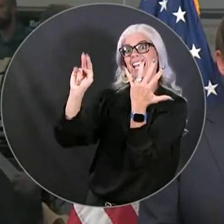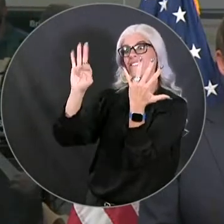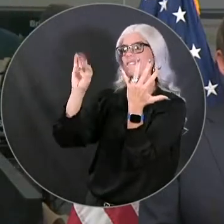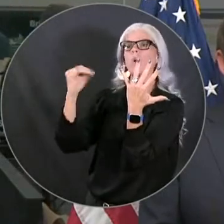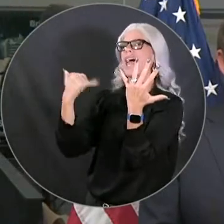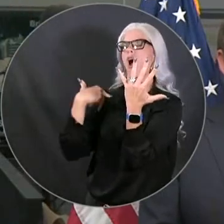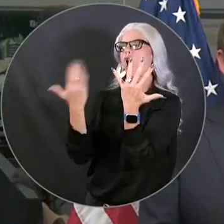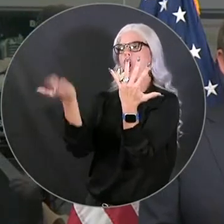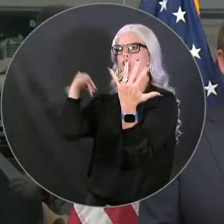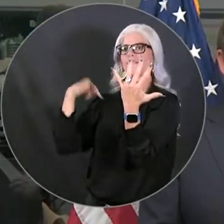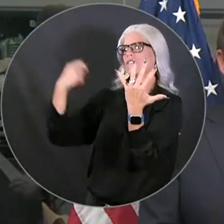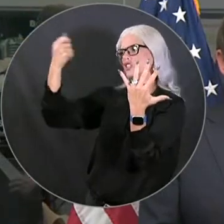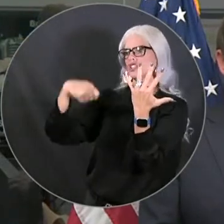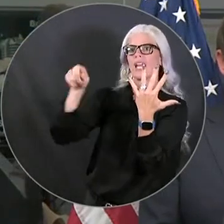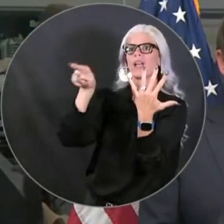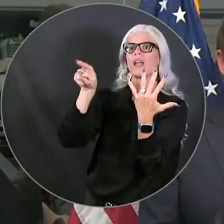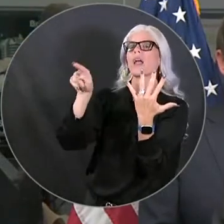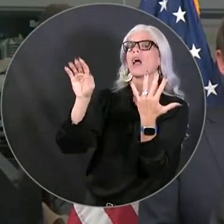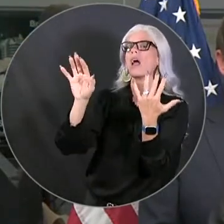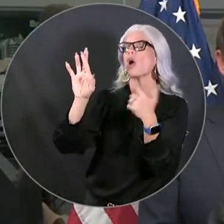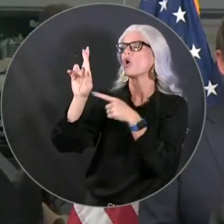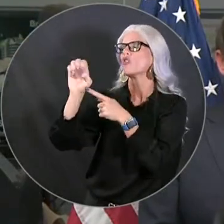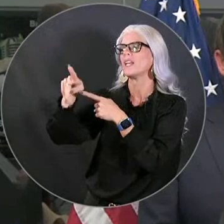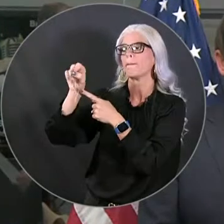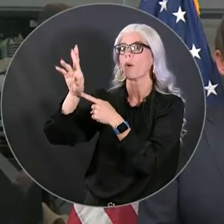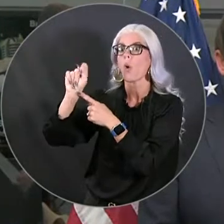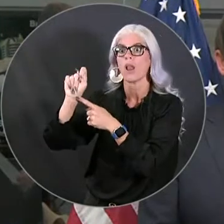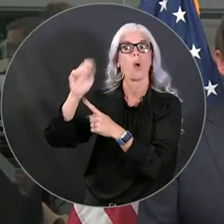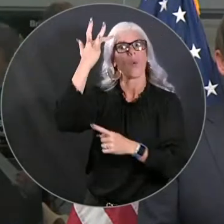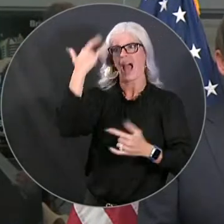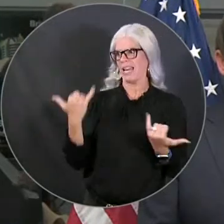So again, I'll repeat it for the third time,